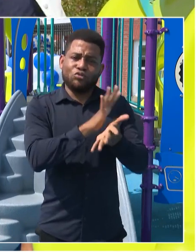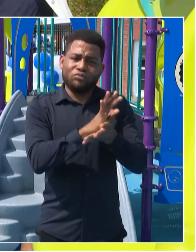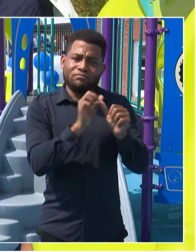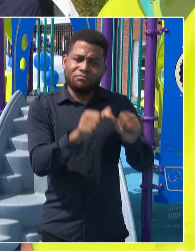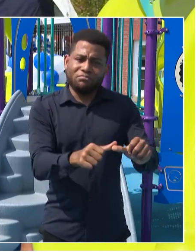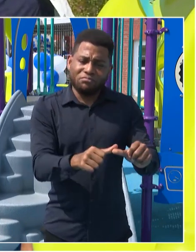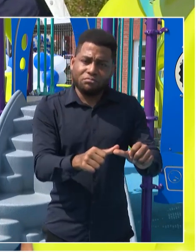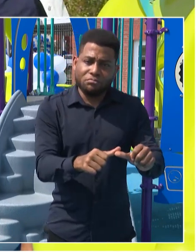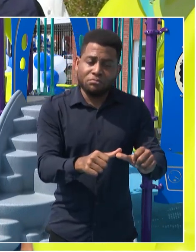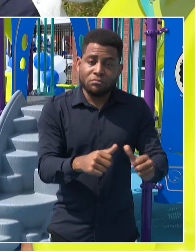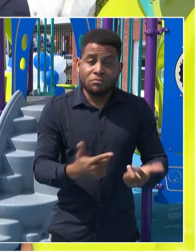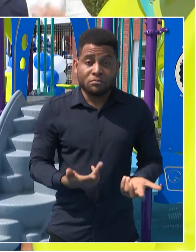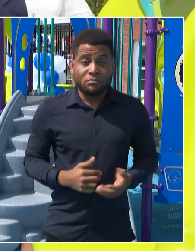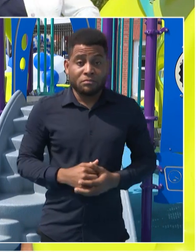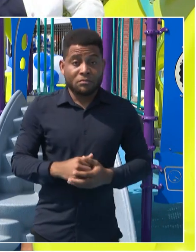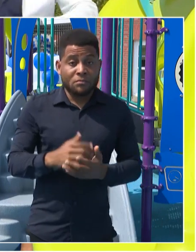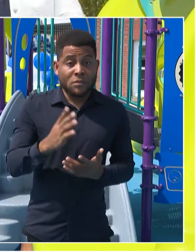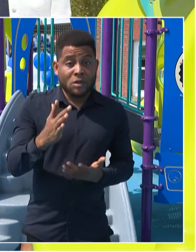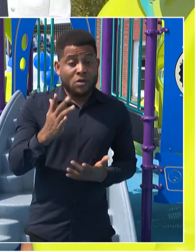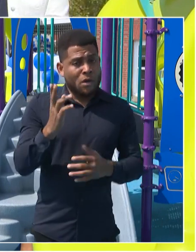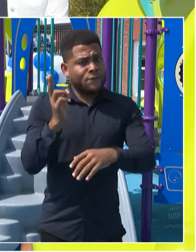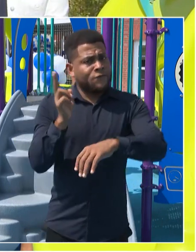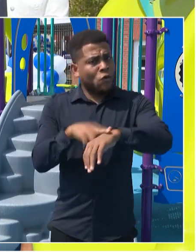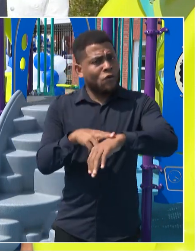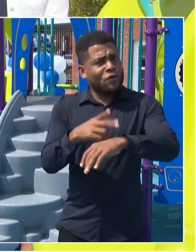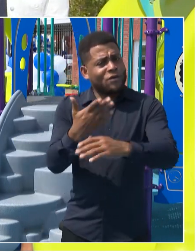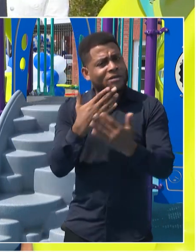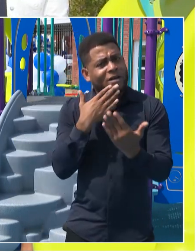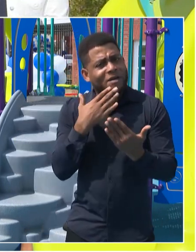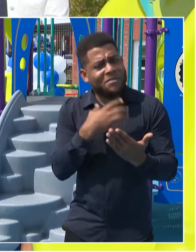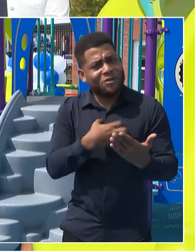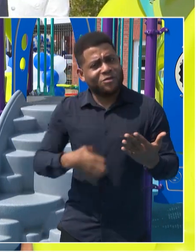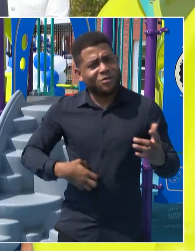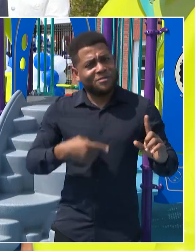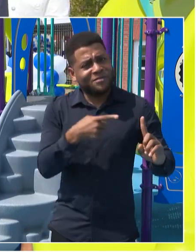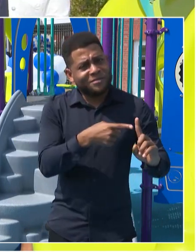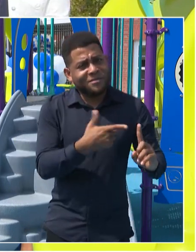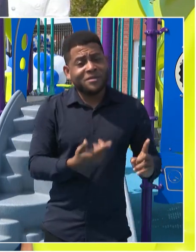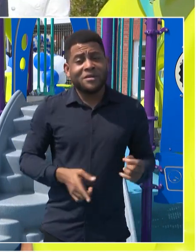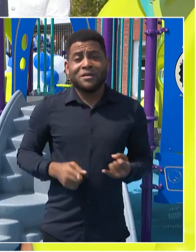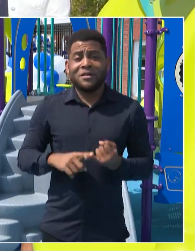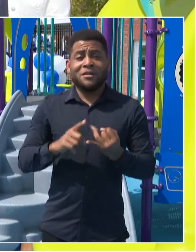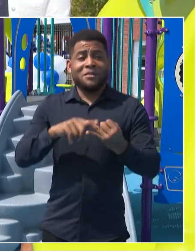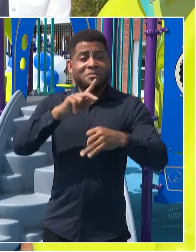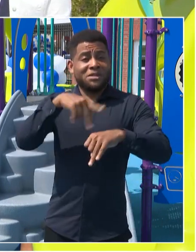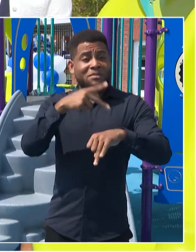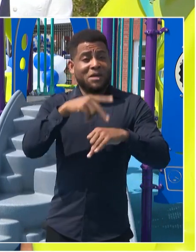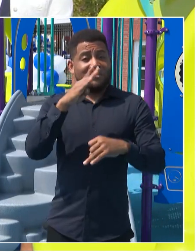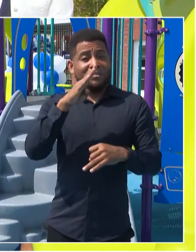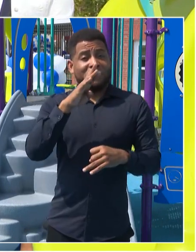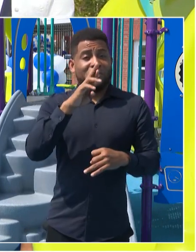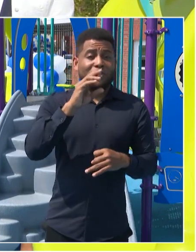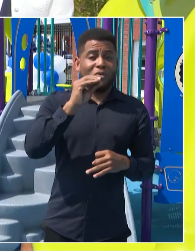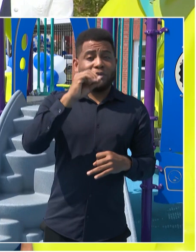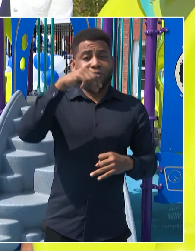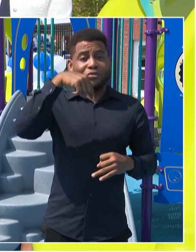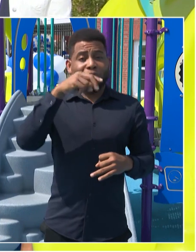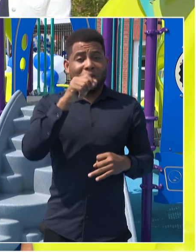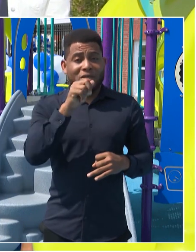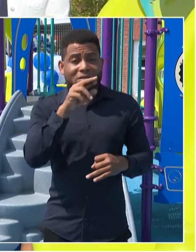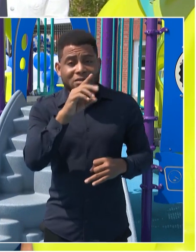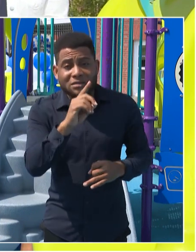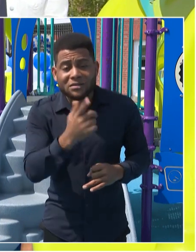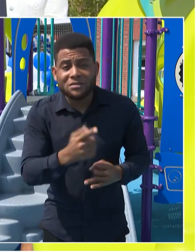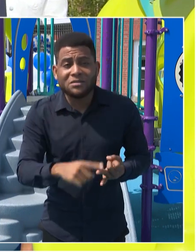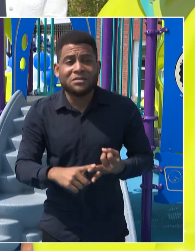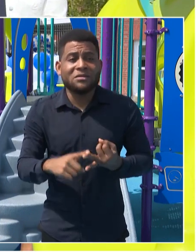course, I want to extend my gratitude to Mayor Bowser, our principal, Dr. Buchard, Chancellor Farabee, Council Member Gray, State Board